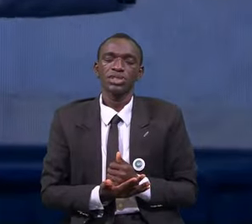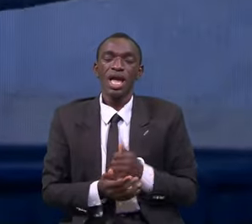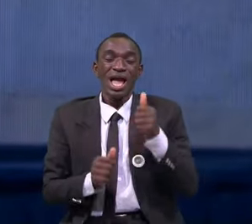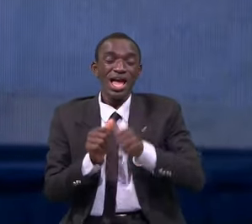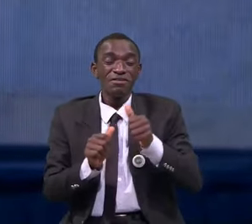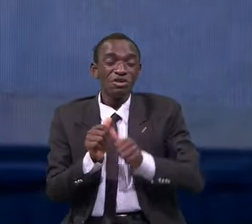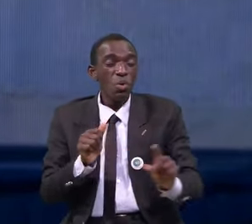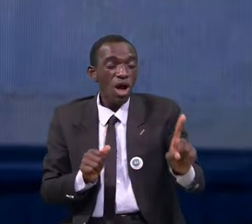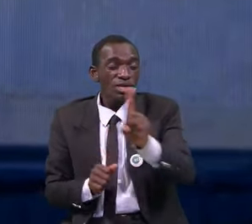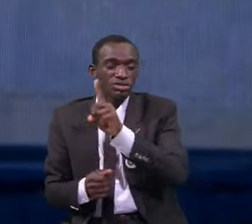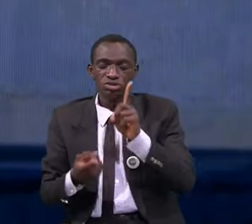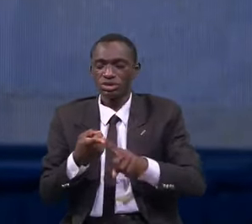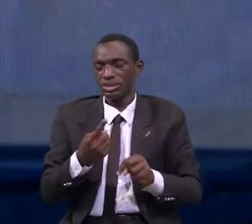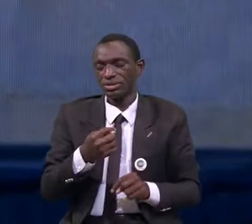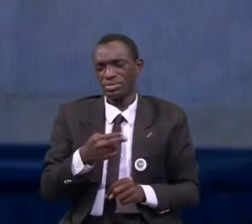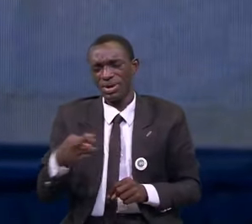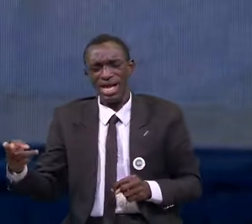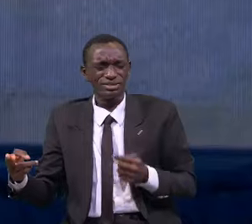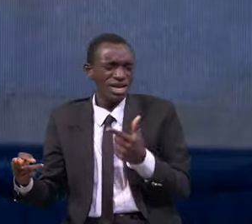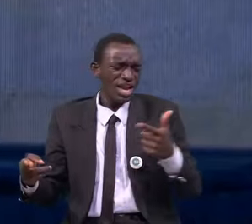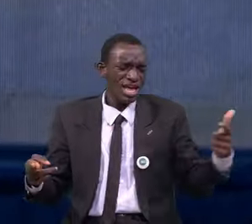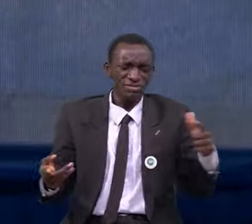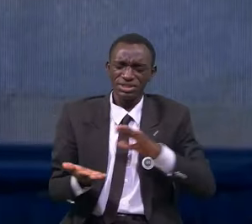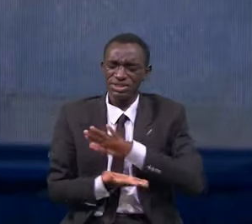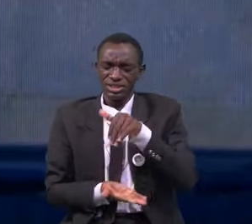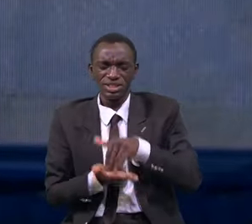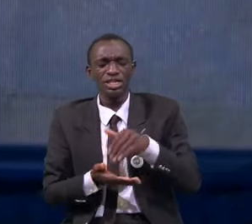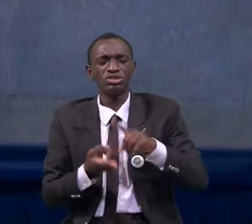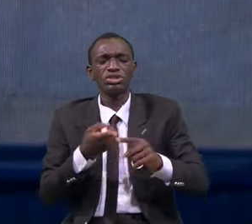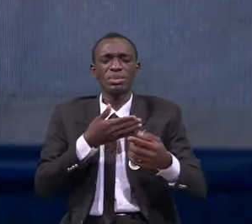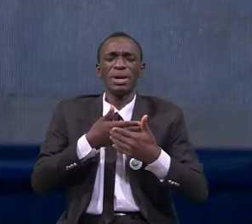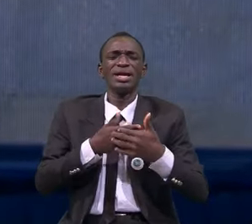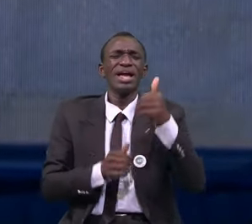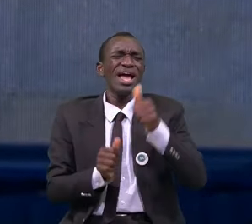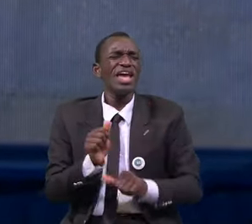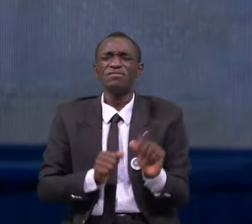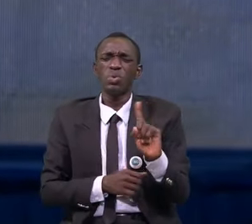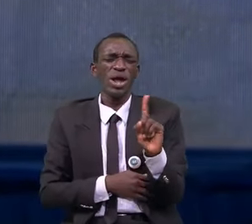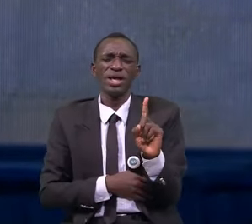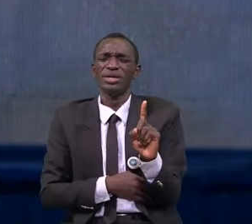Everyone to the right, to the left, to the center, to the back, everywhere.